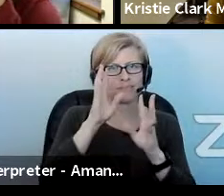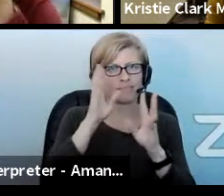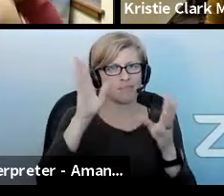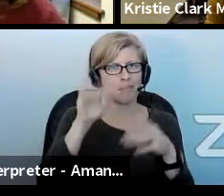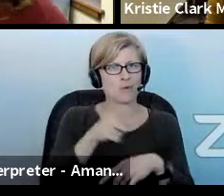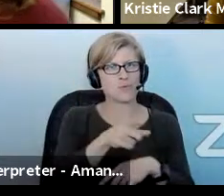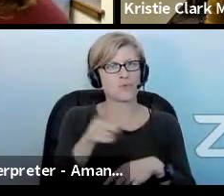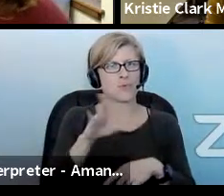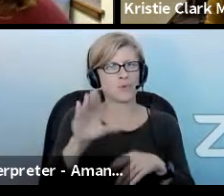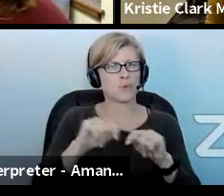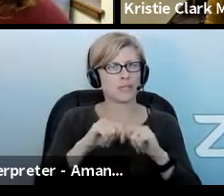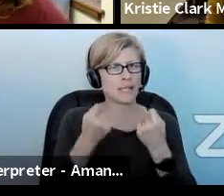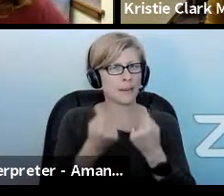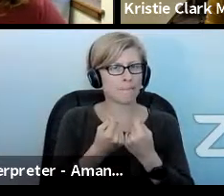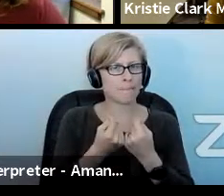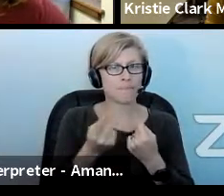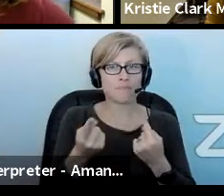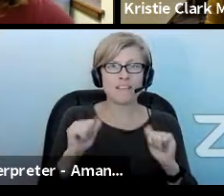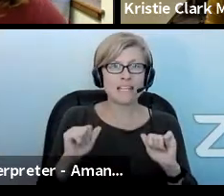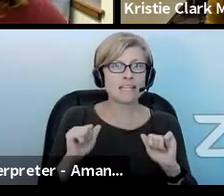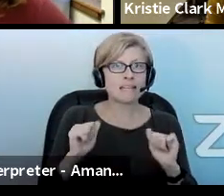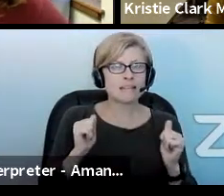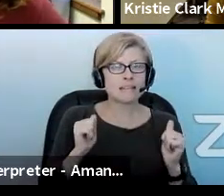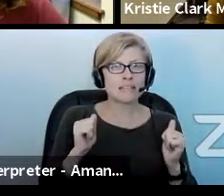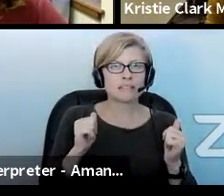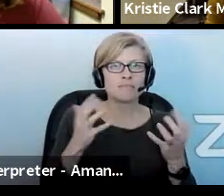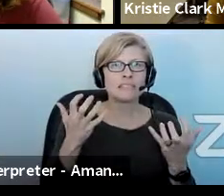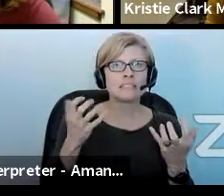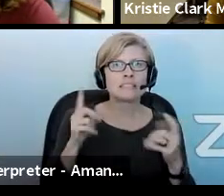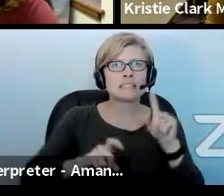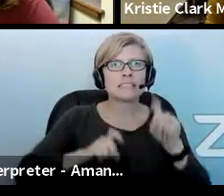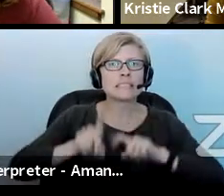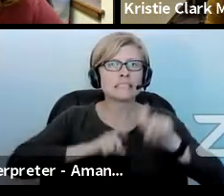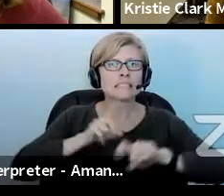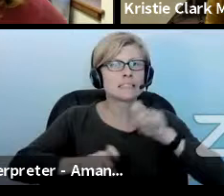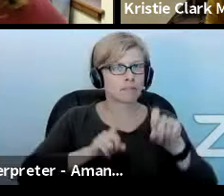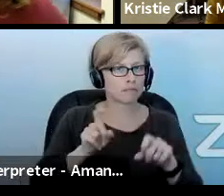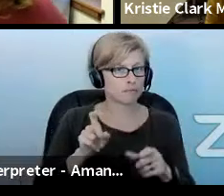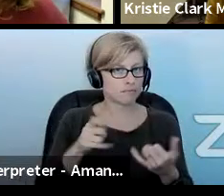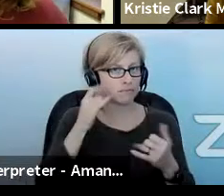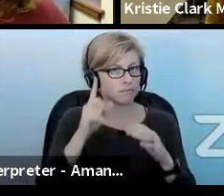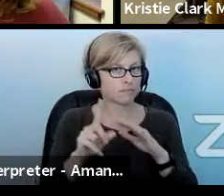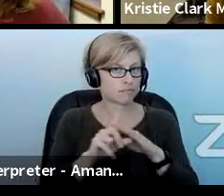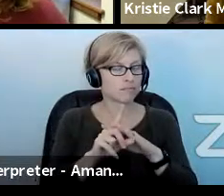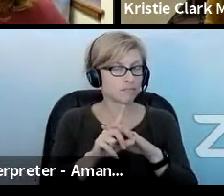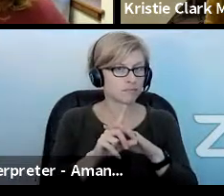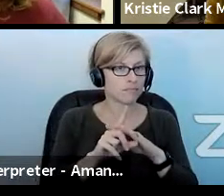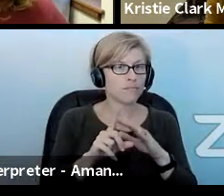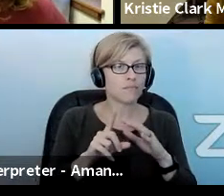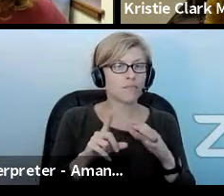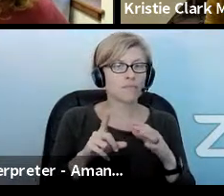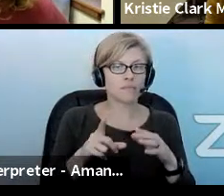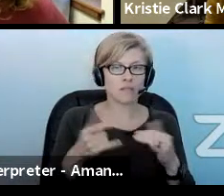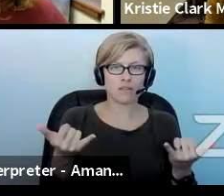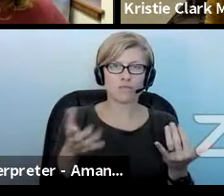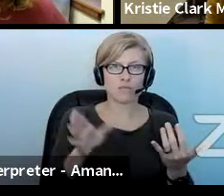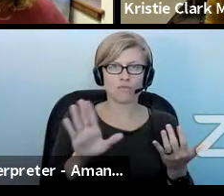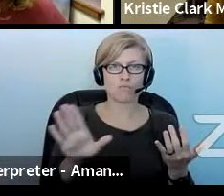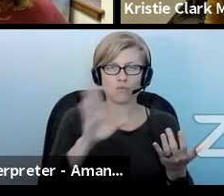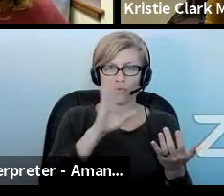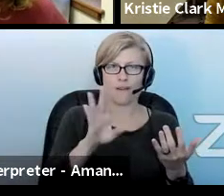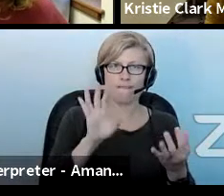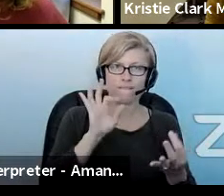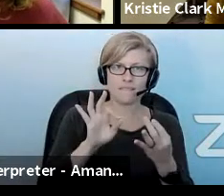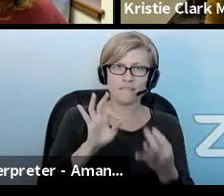your team, are there burning questions that you have now that you can hear direct feedback on how